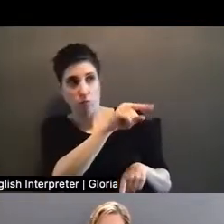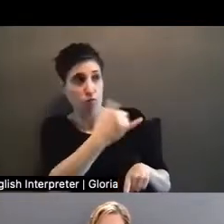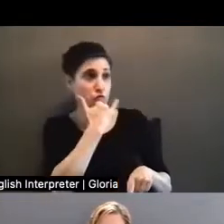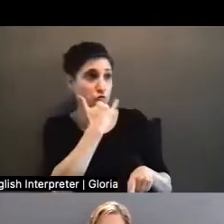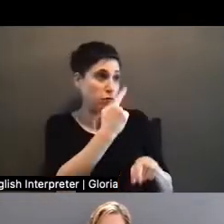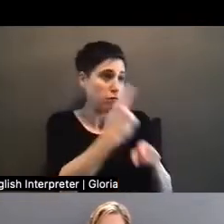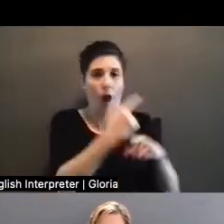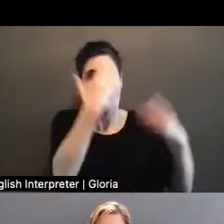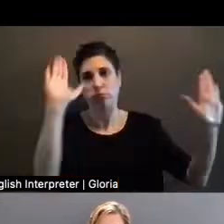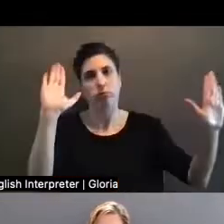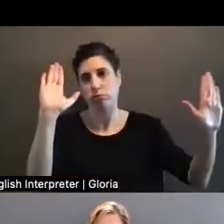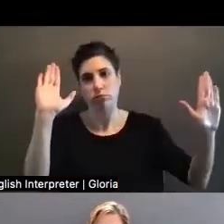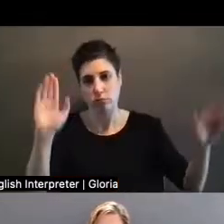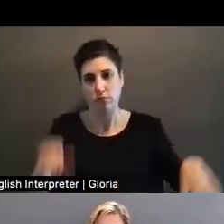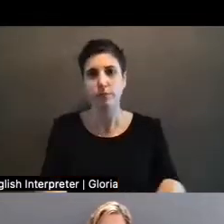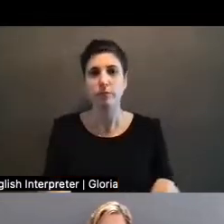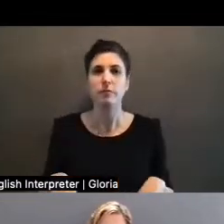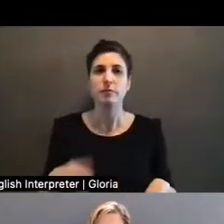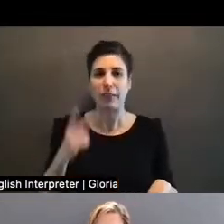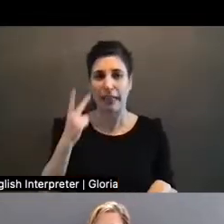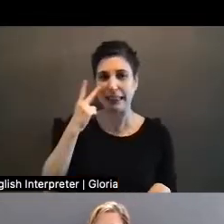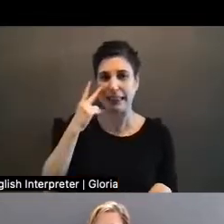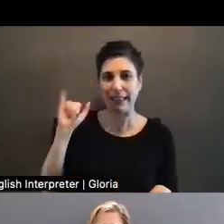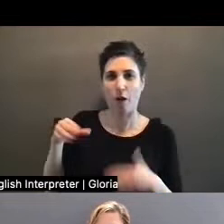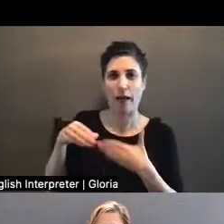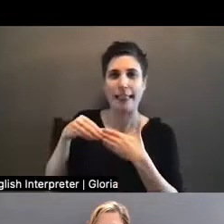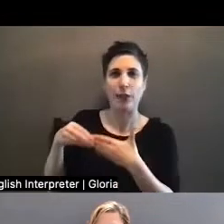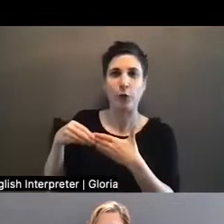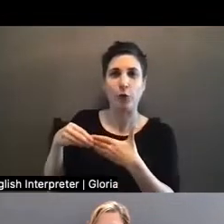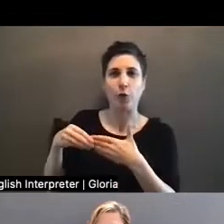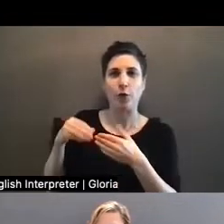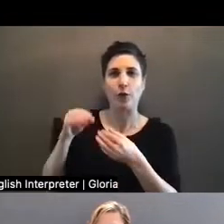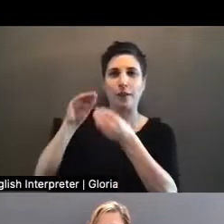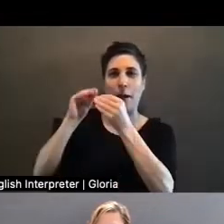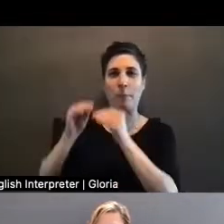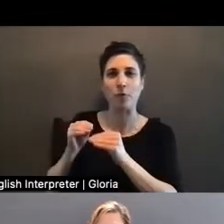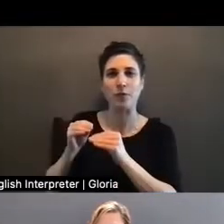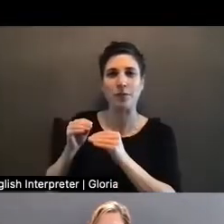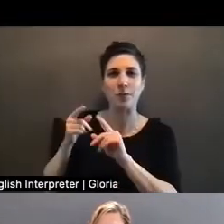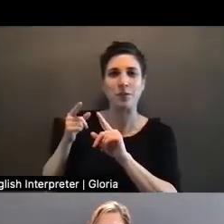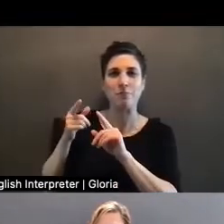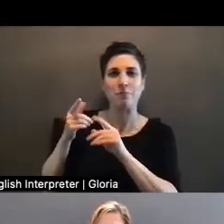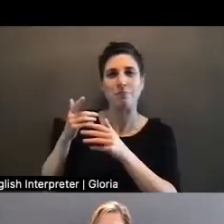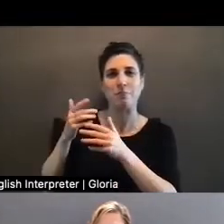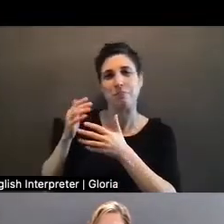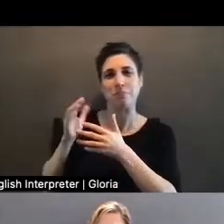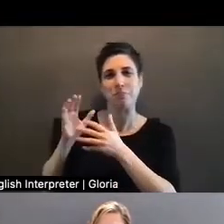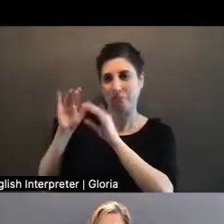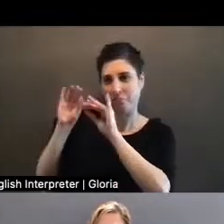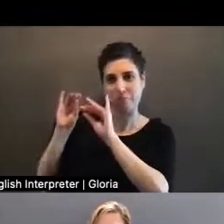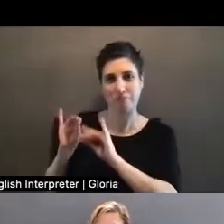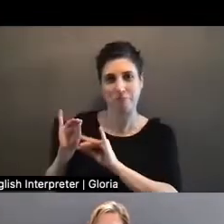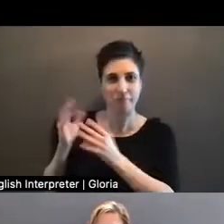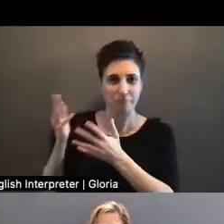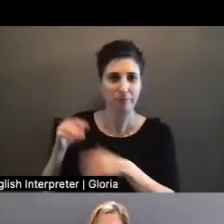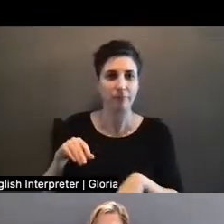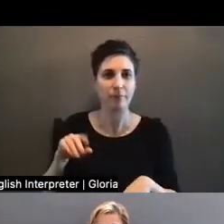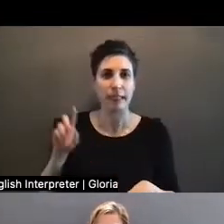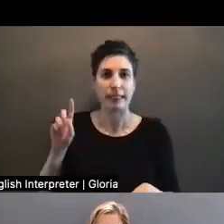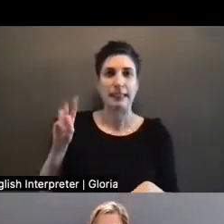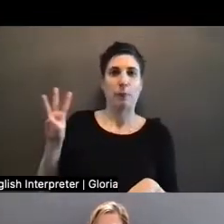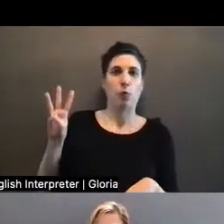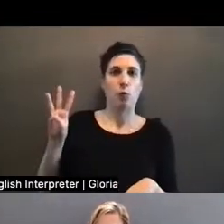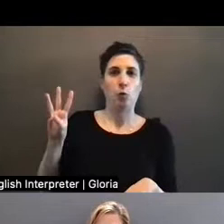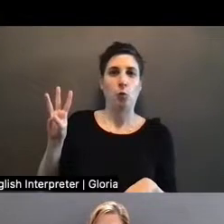we can see GW is in the lead. Another thing to think about here